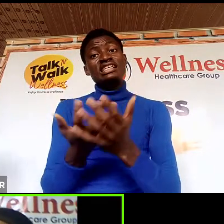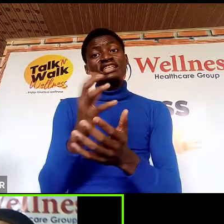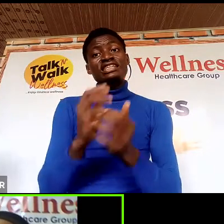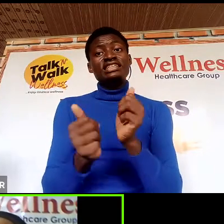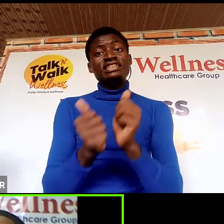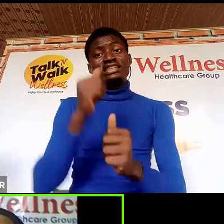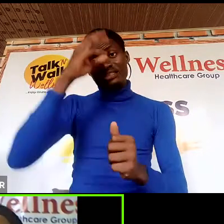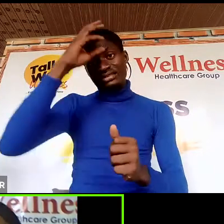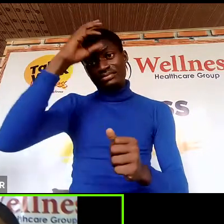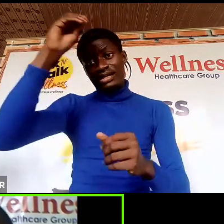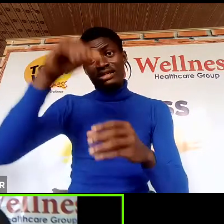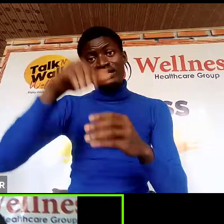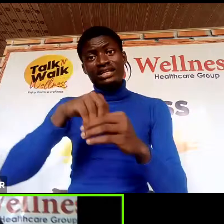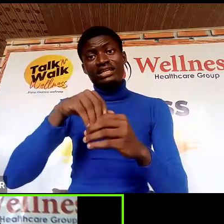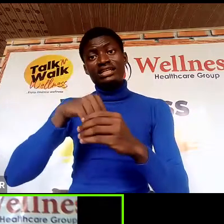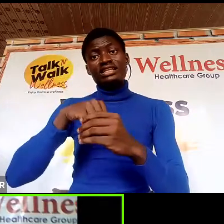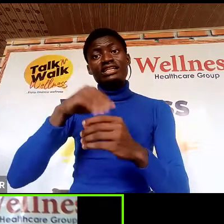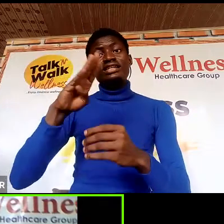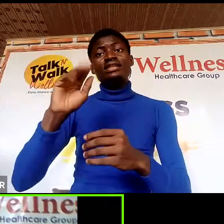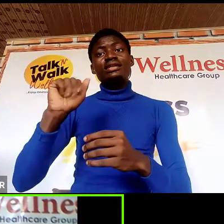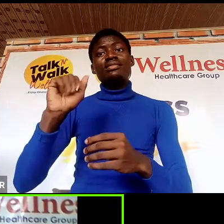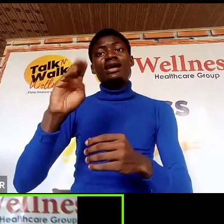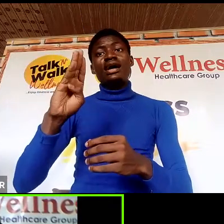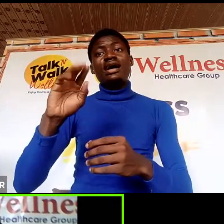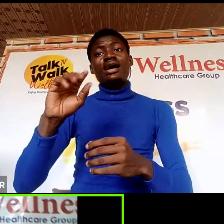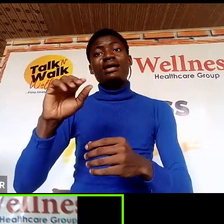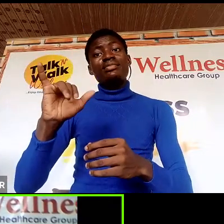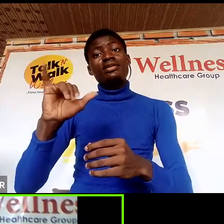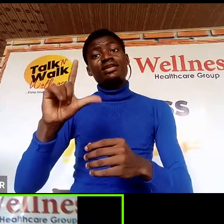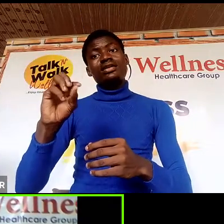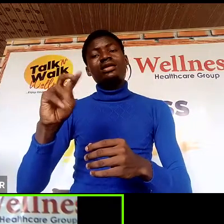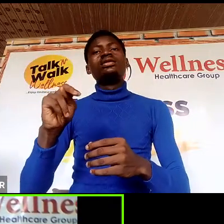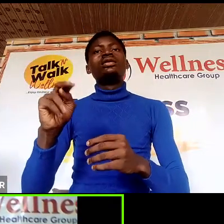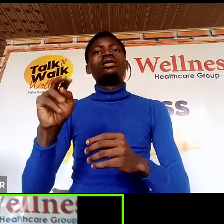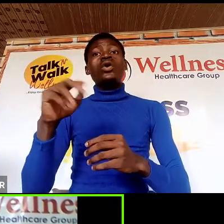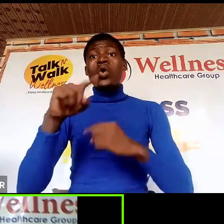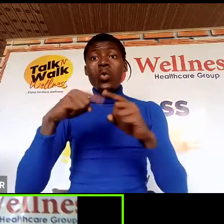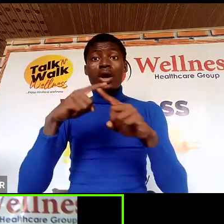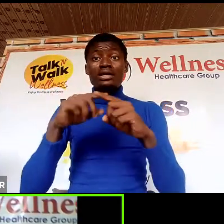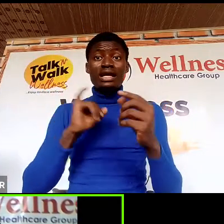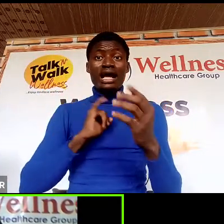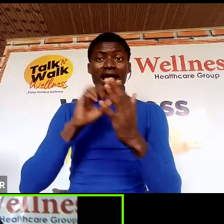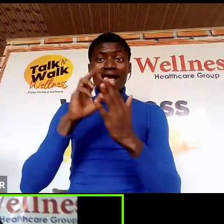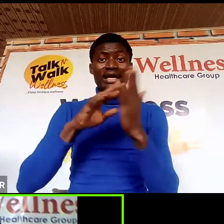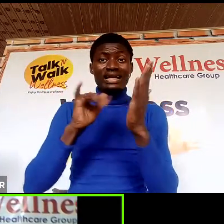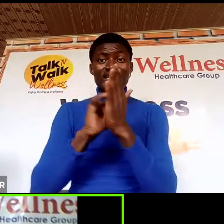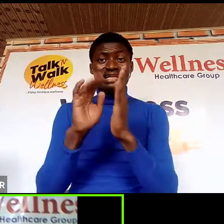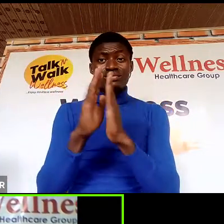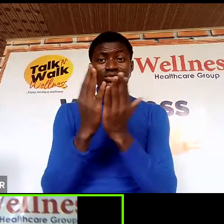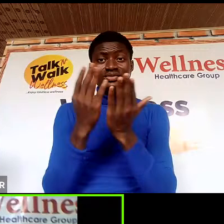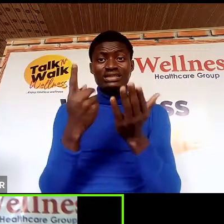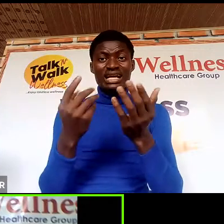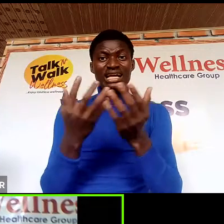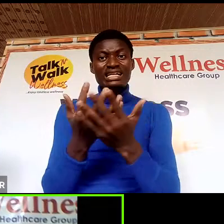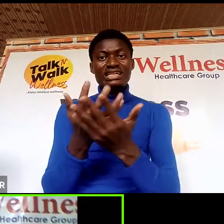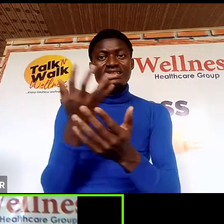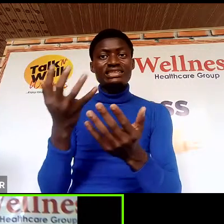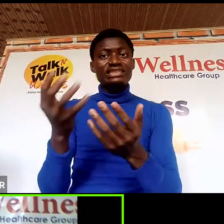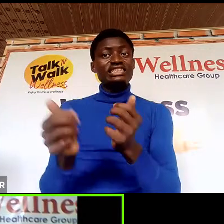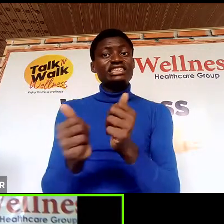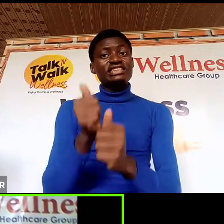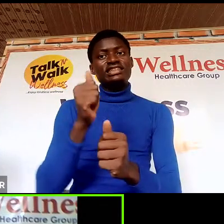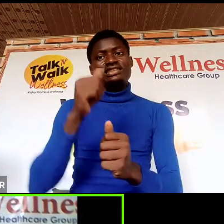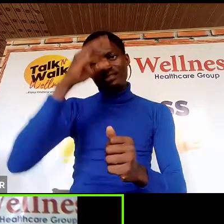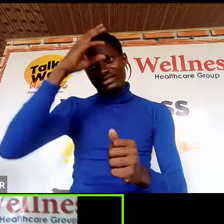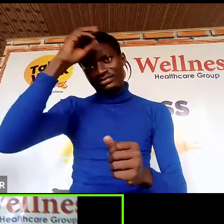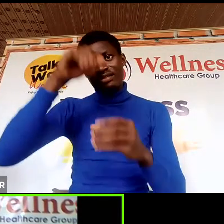Nigeria environment, but this you can apply." And if you have the opportunity to, you can still read Rich Dad Poor Dad. It's a fantastic book that changed the